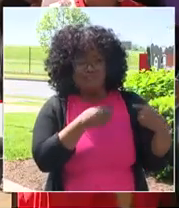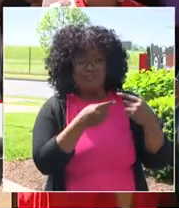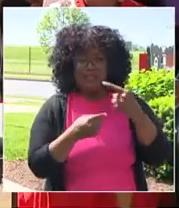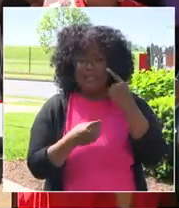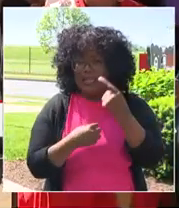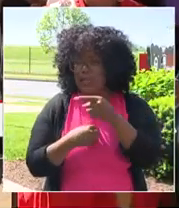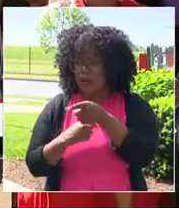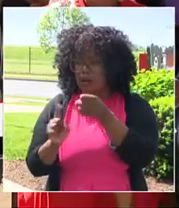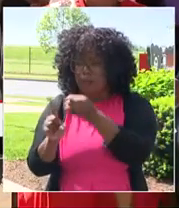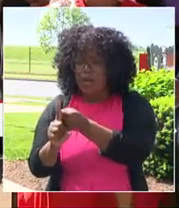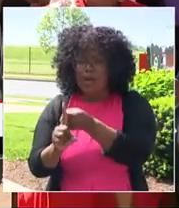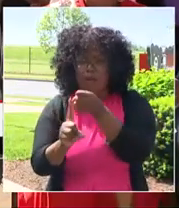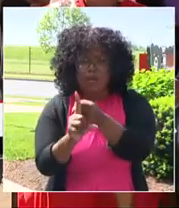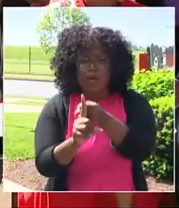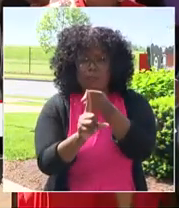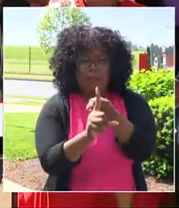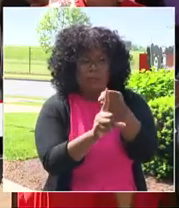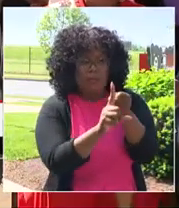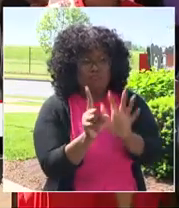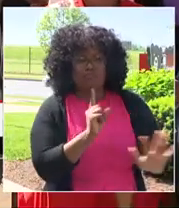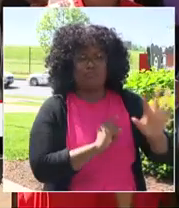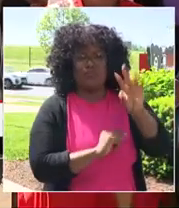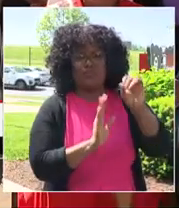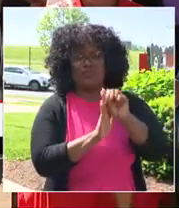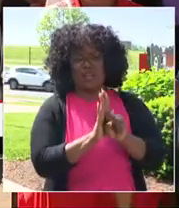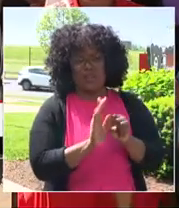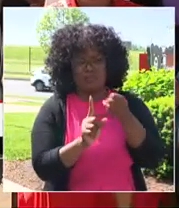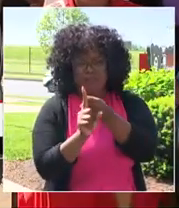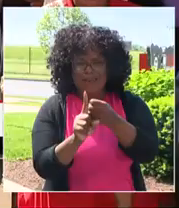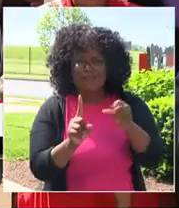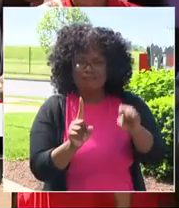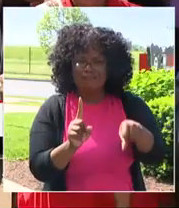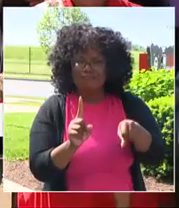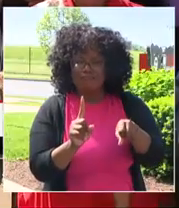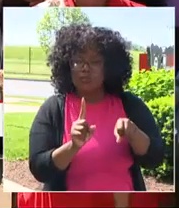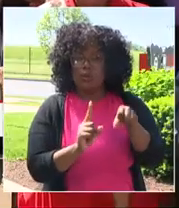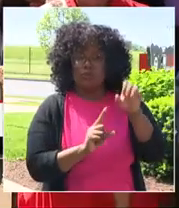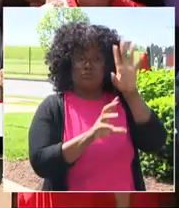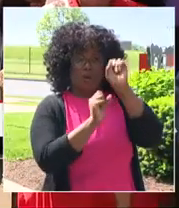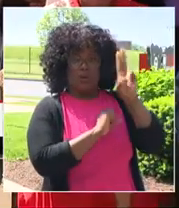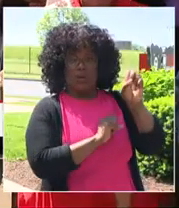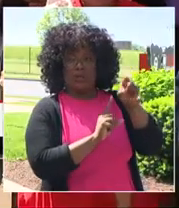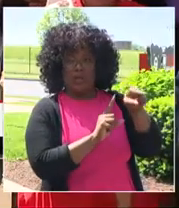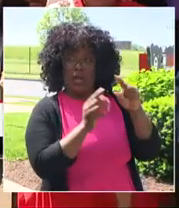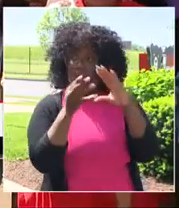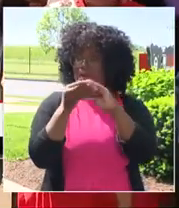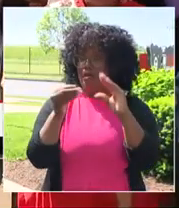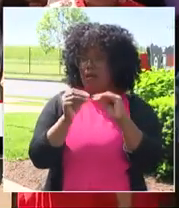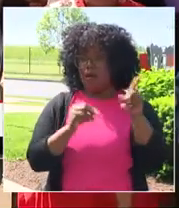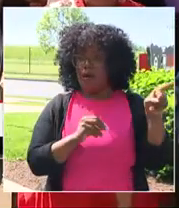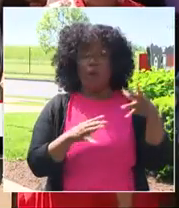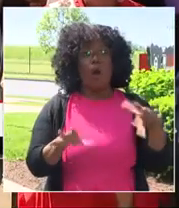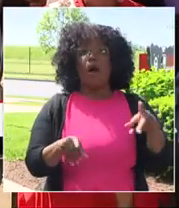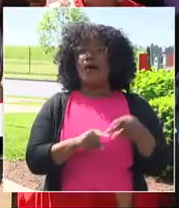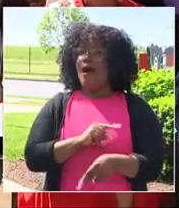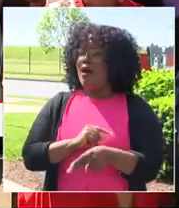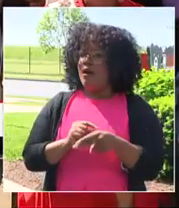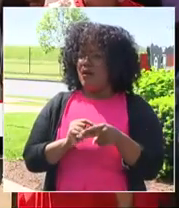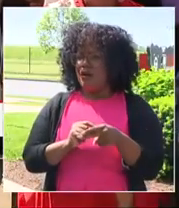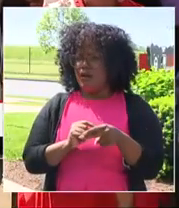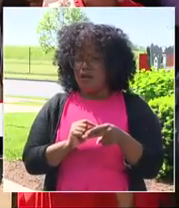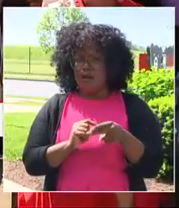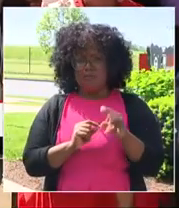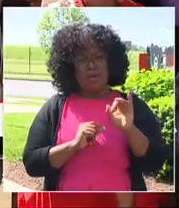states. You've heard the President of the United States say that he doesn't want any cuts to Medicare. And we have